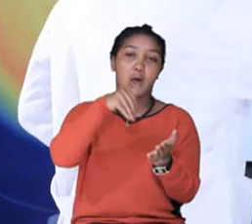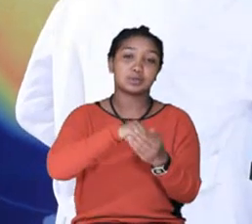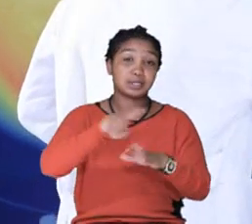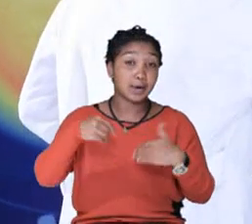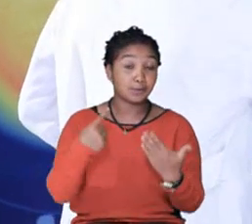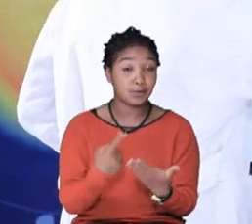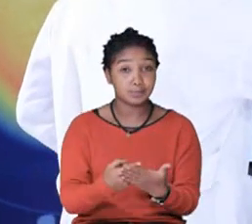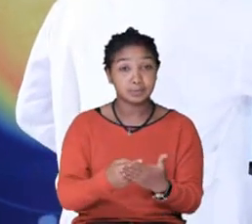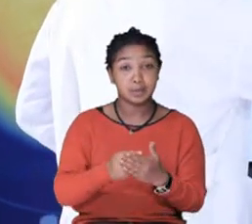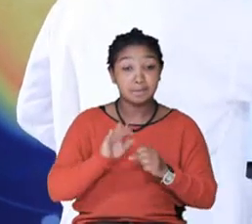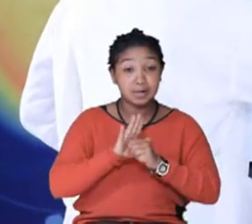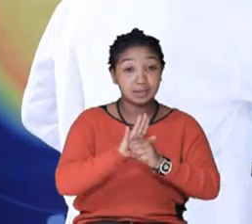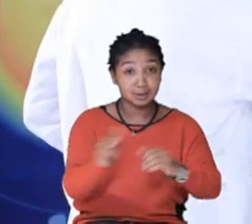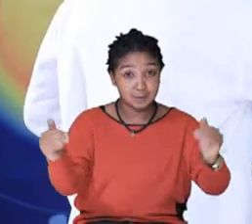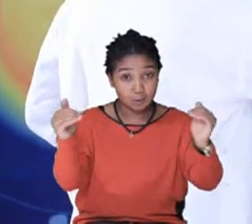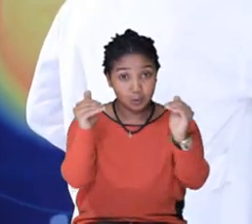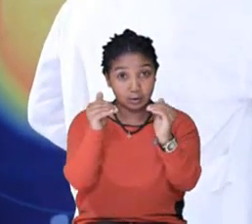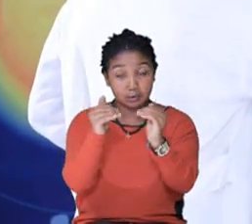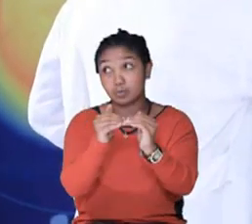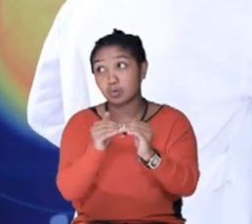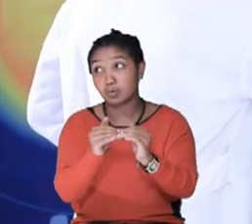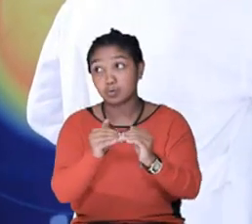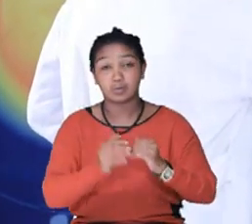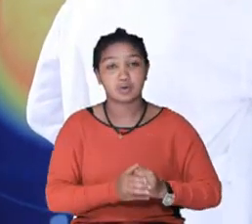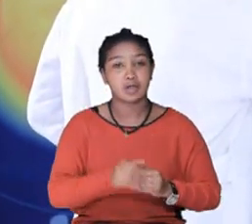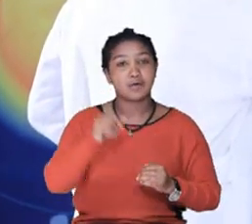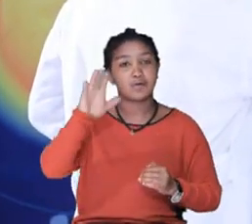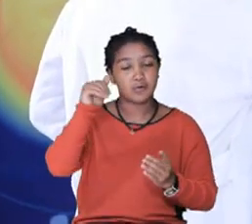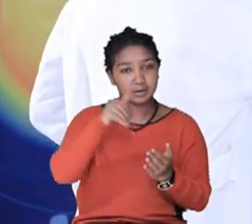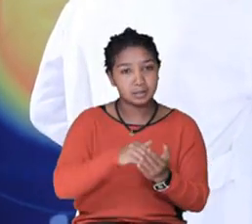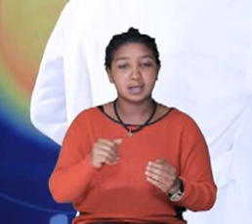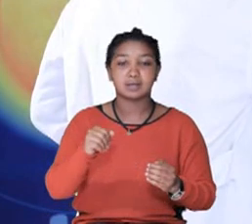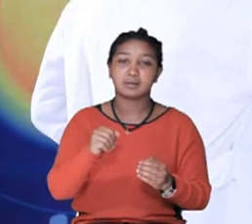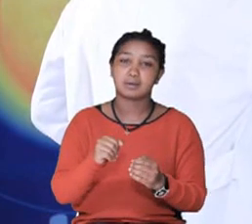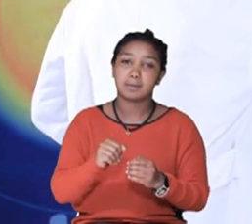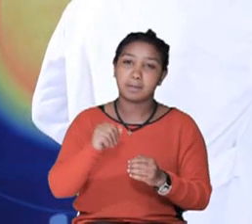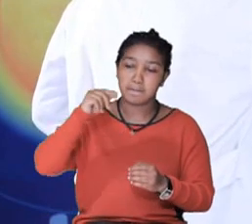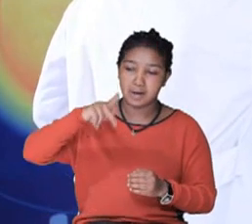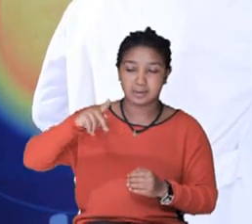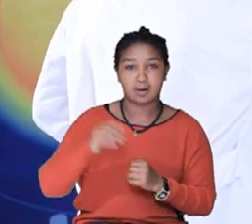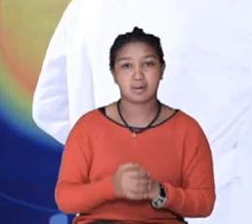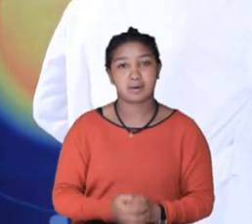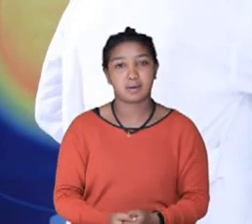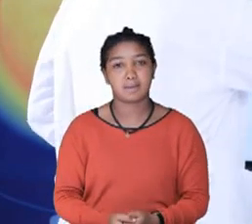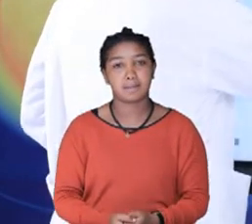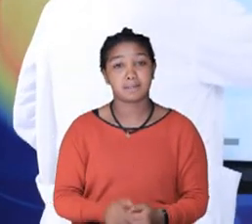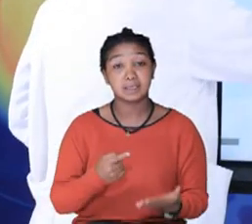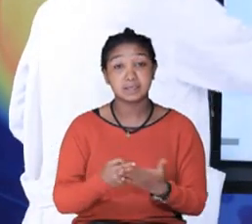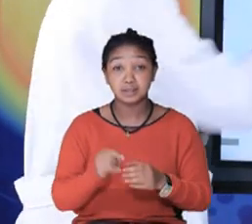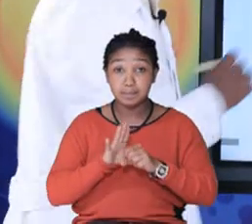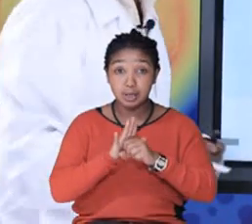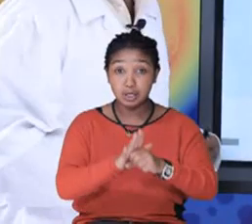40,000. Therefore, pressure is equal to 40,000 Pascal. Z